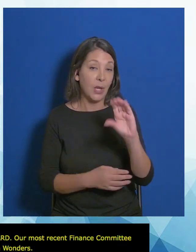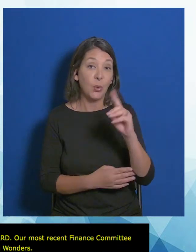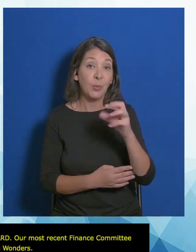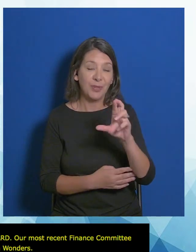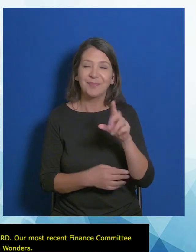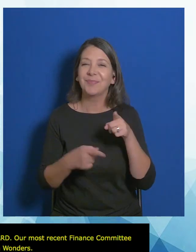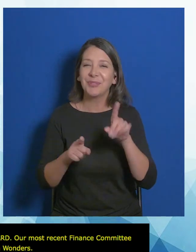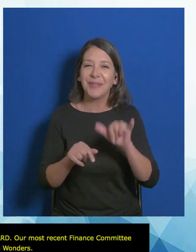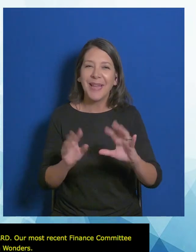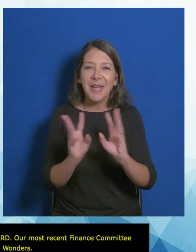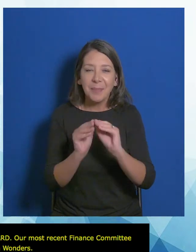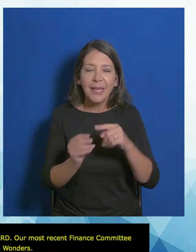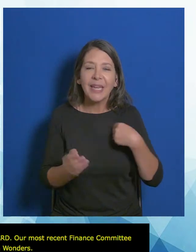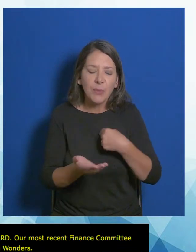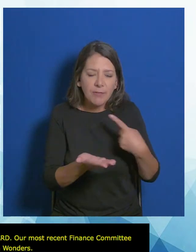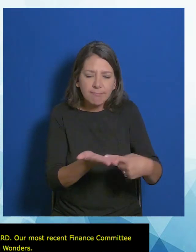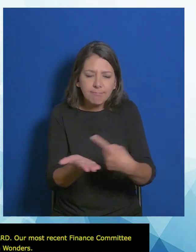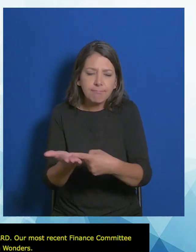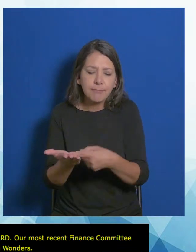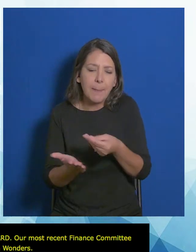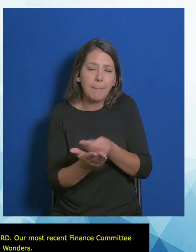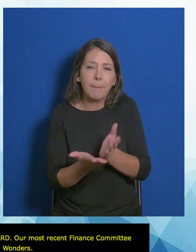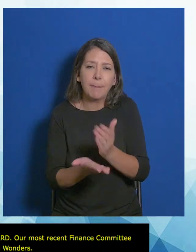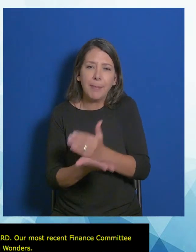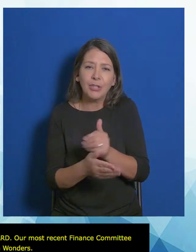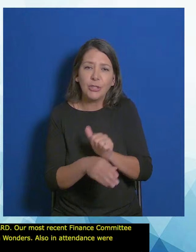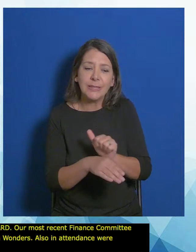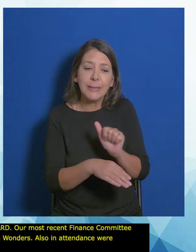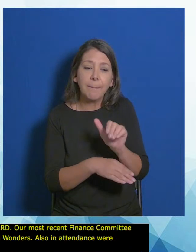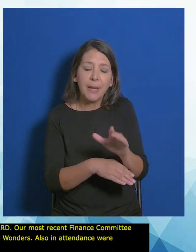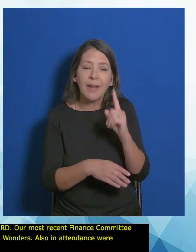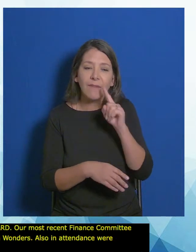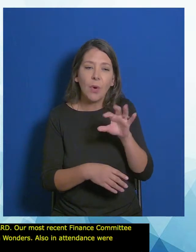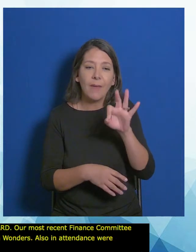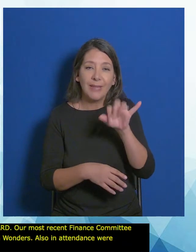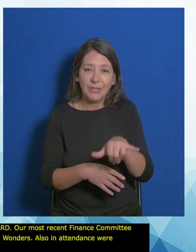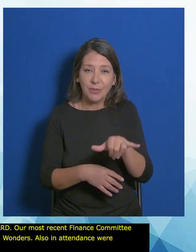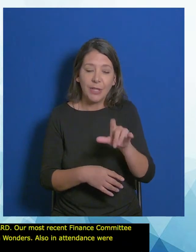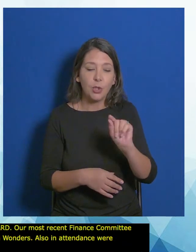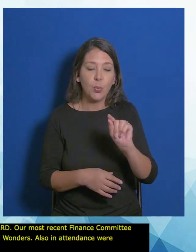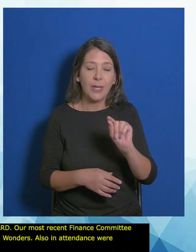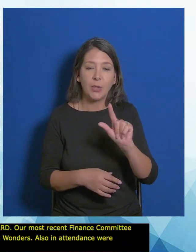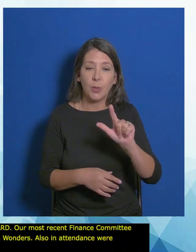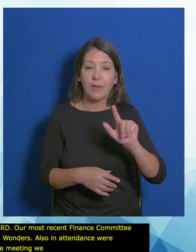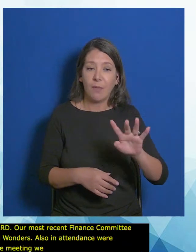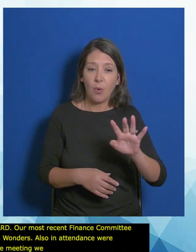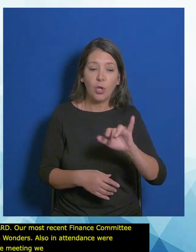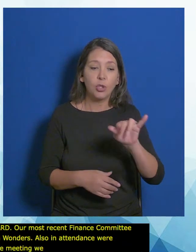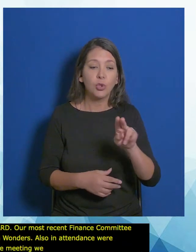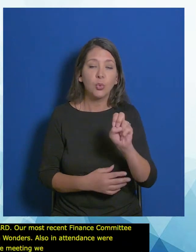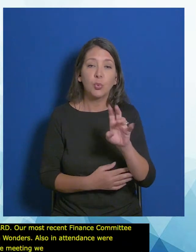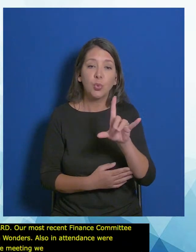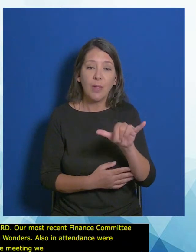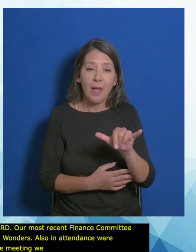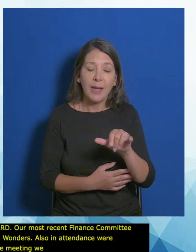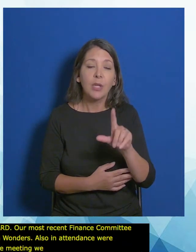we discussed the budget submittal for fiscal year 2024, the June and July 2022 financial